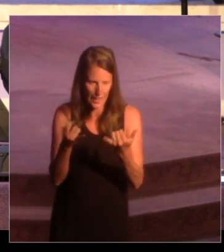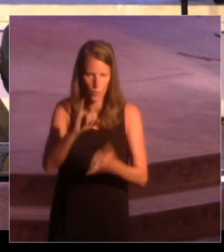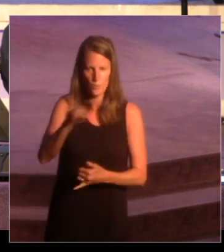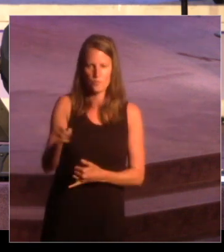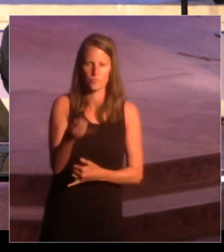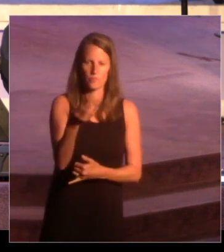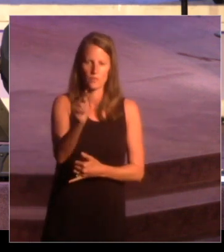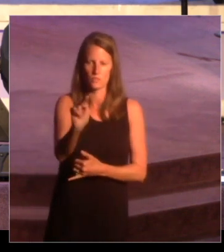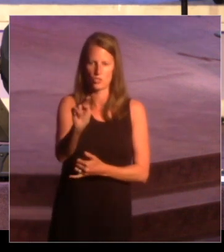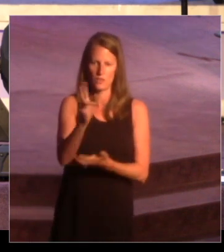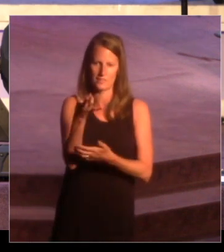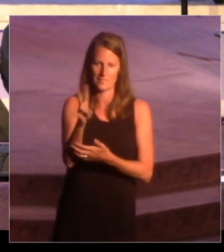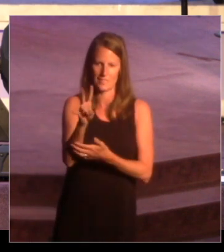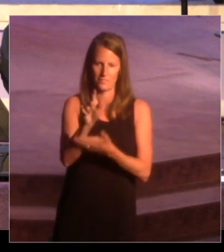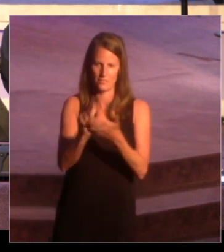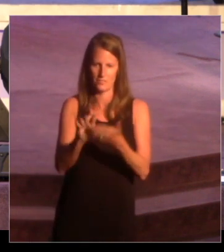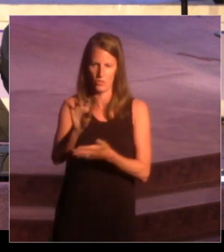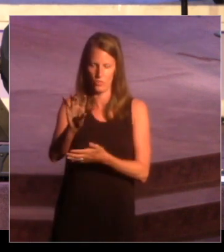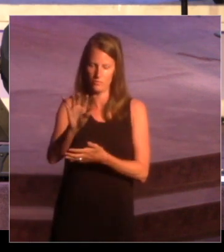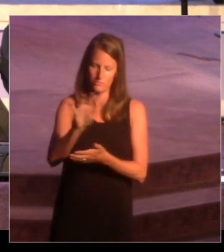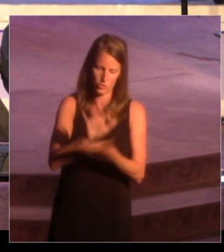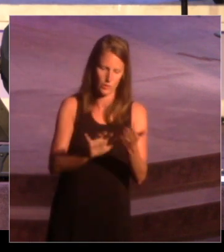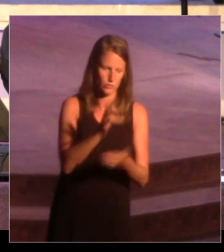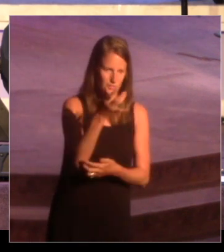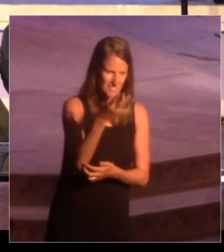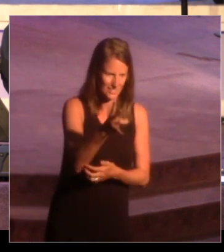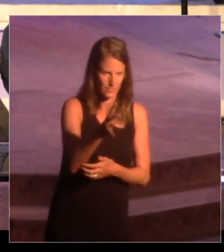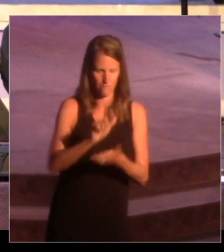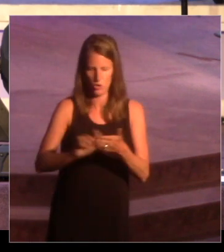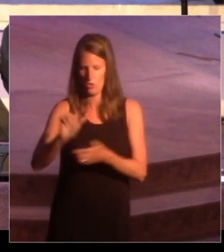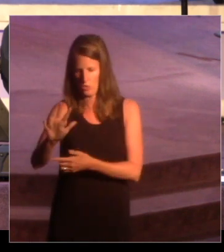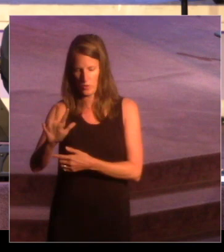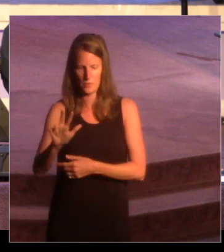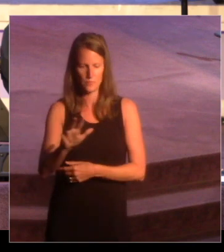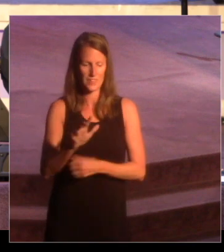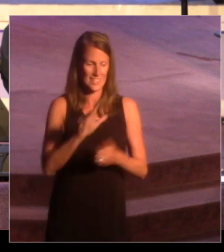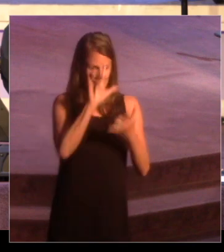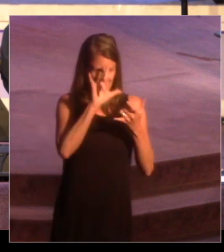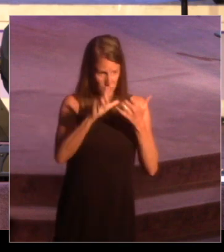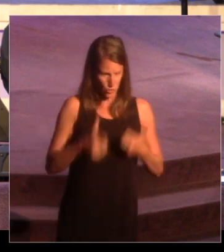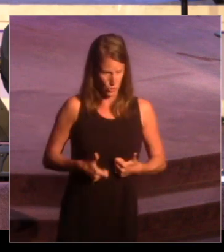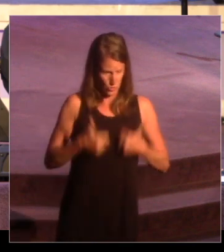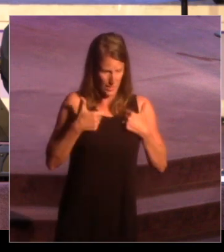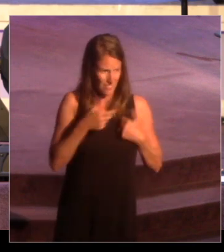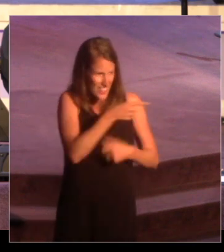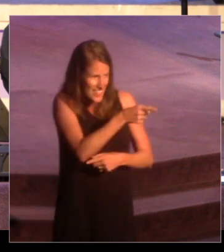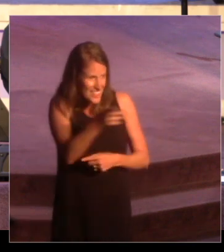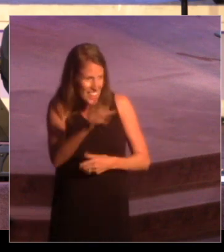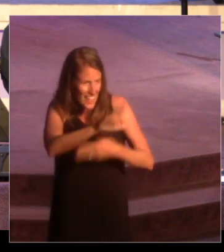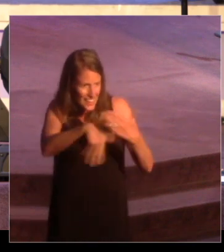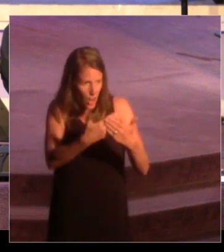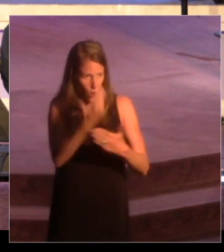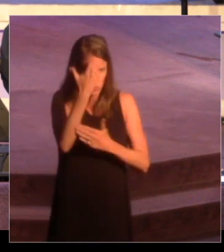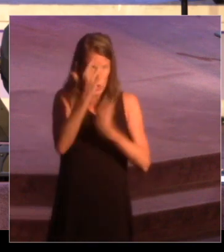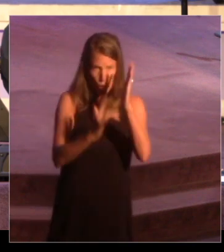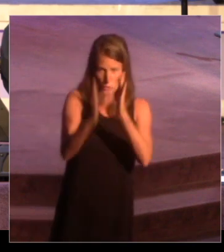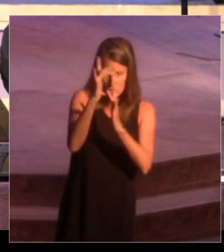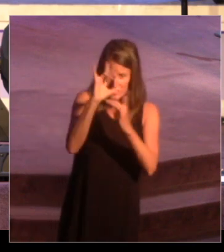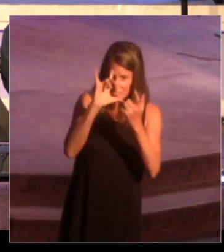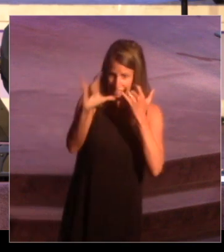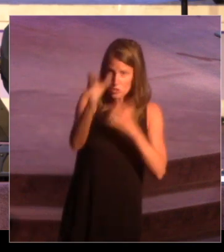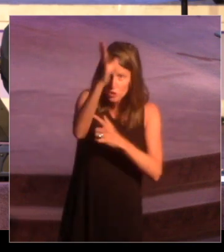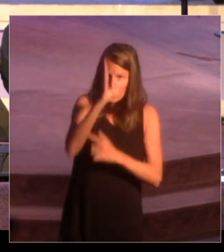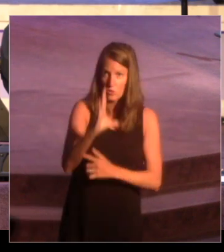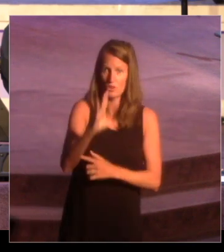John 17:3. "And this is eternal life, that they know you, the only true God, and Jesus Christ, whom you